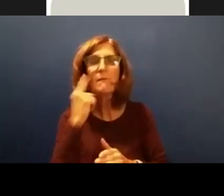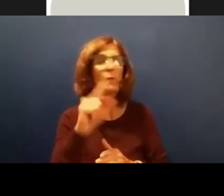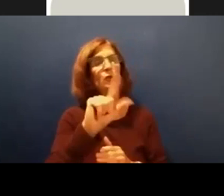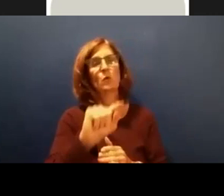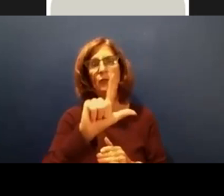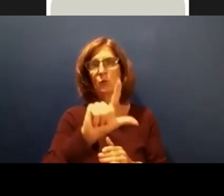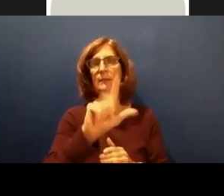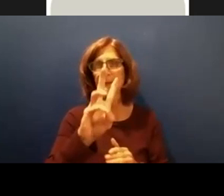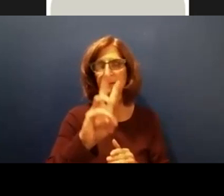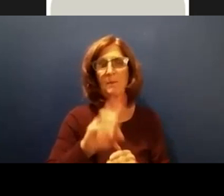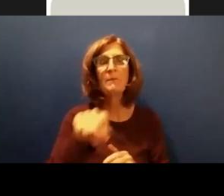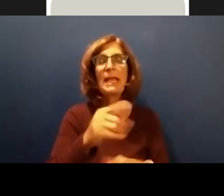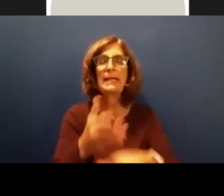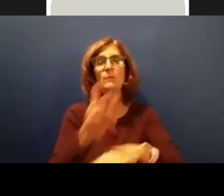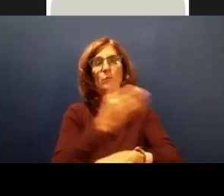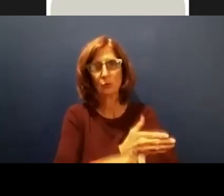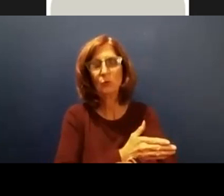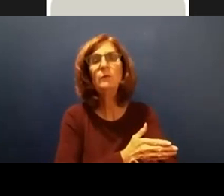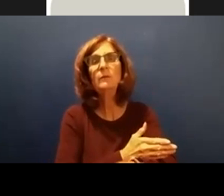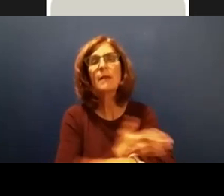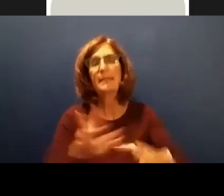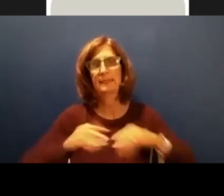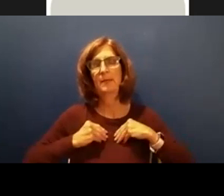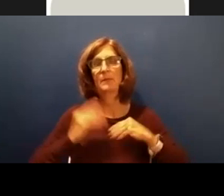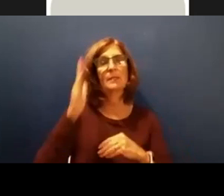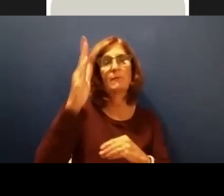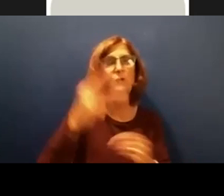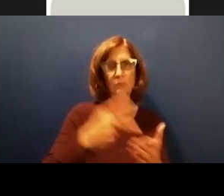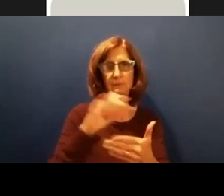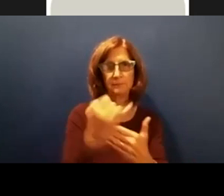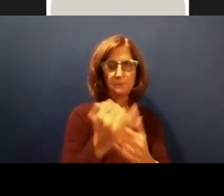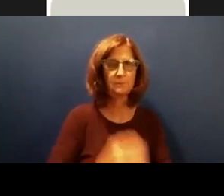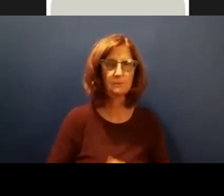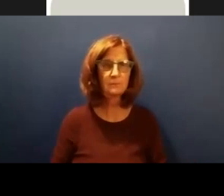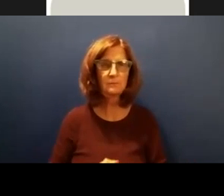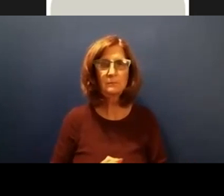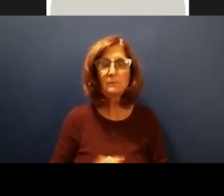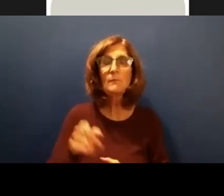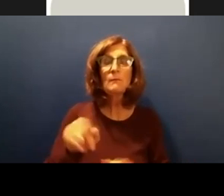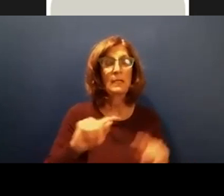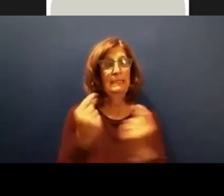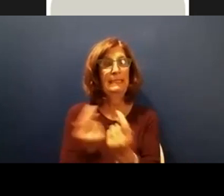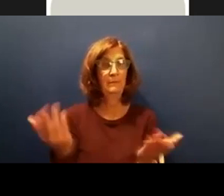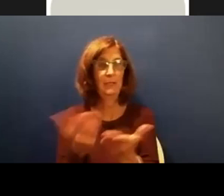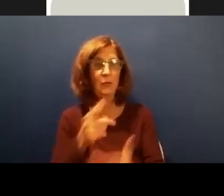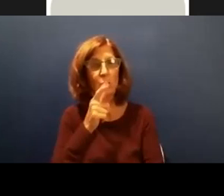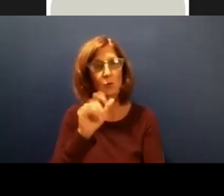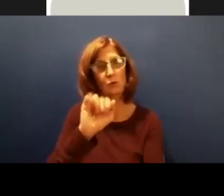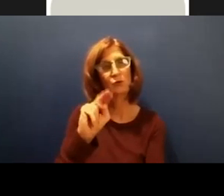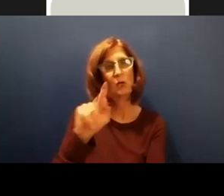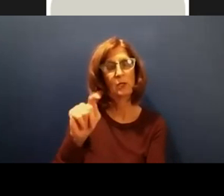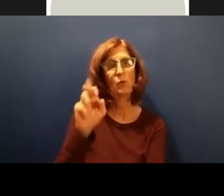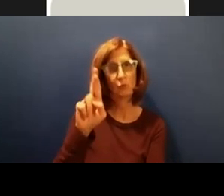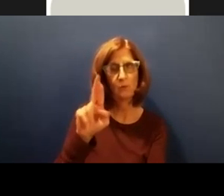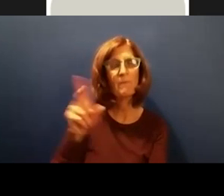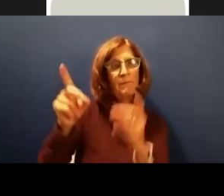and increase the viability of future projects. Representing the development team today is John Reeser, Director of